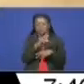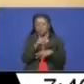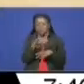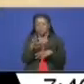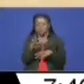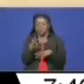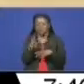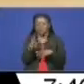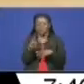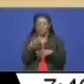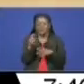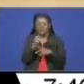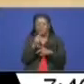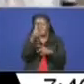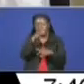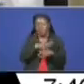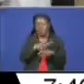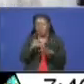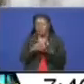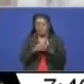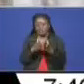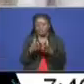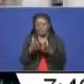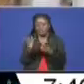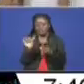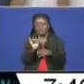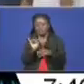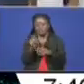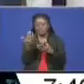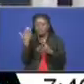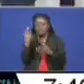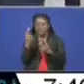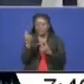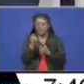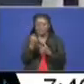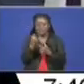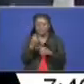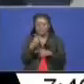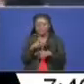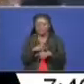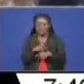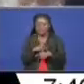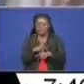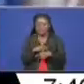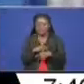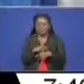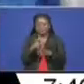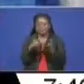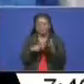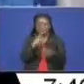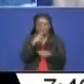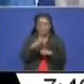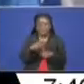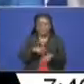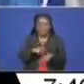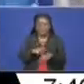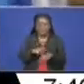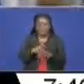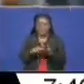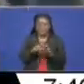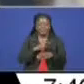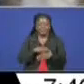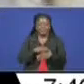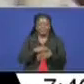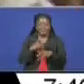of events last season when they led 3-1, only to see the Truckers come back and win the championship. This time around, the Hitmen blanked the